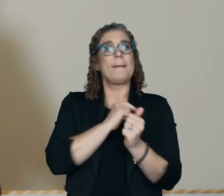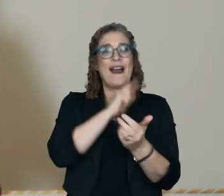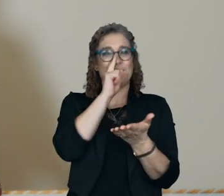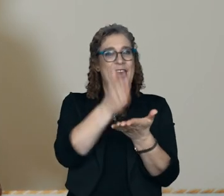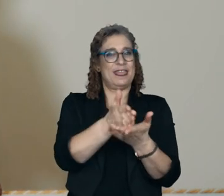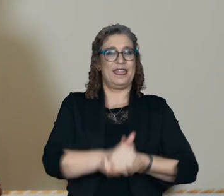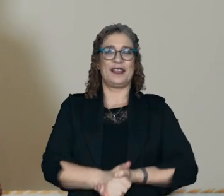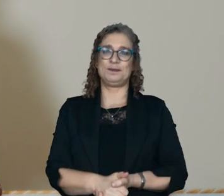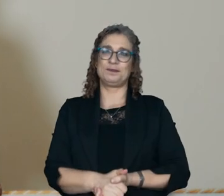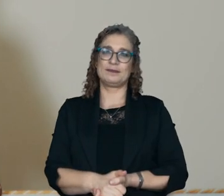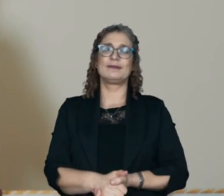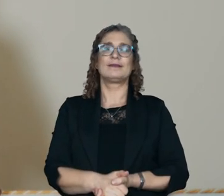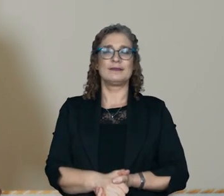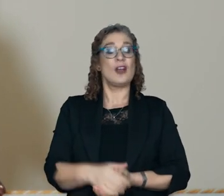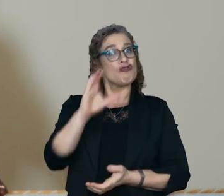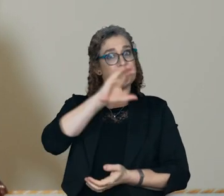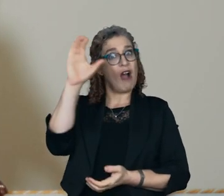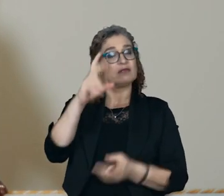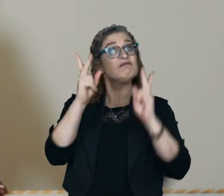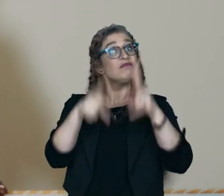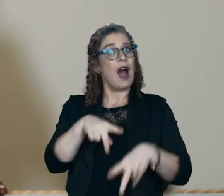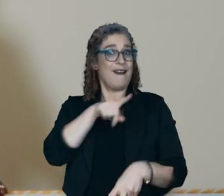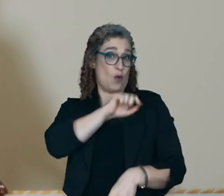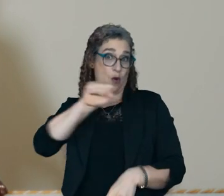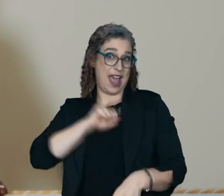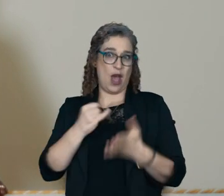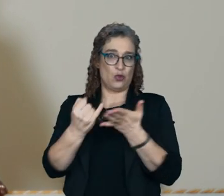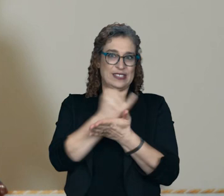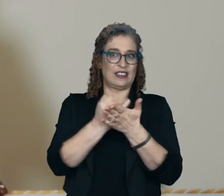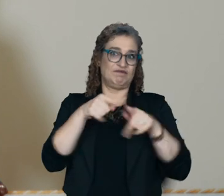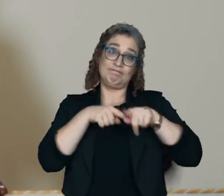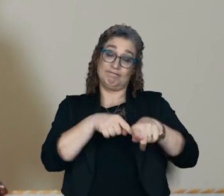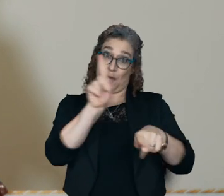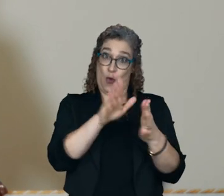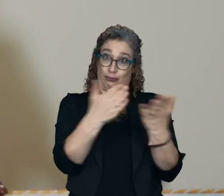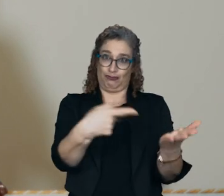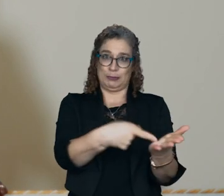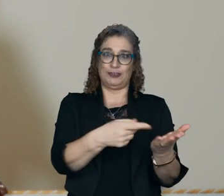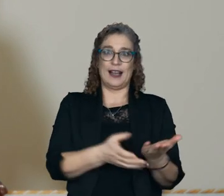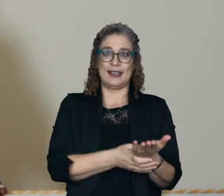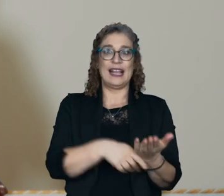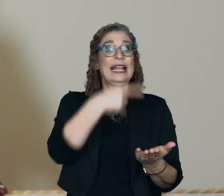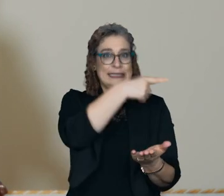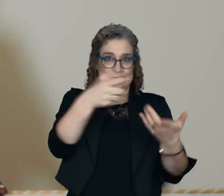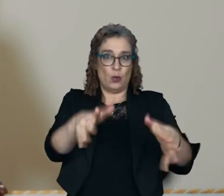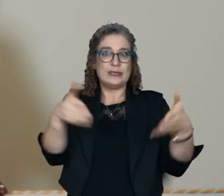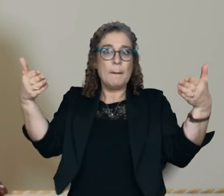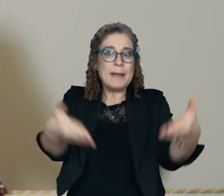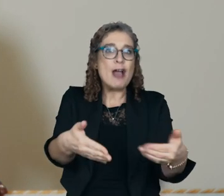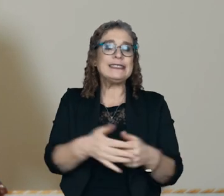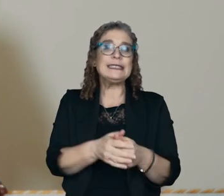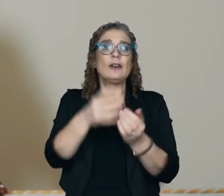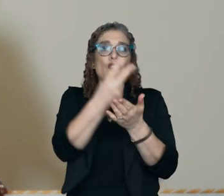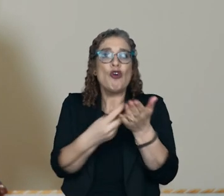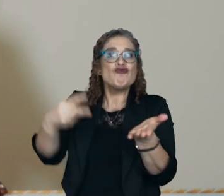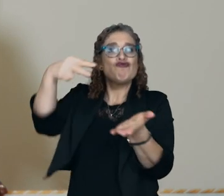Christ died for our sins in accordance with the scriptures. He was buried. He was raised to life